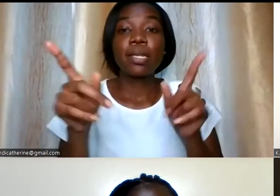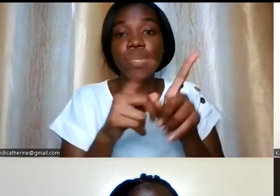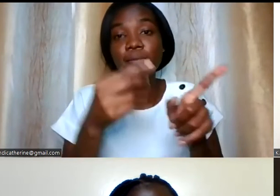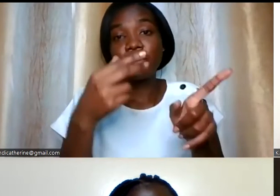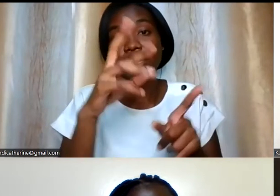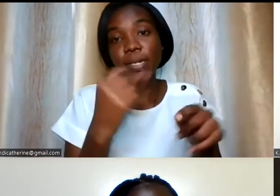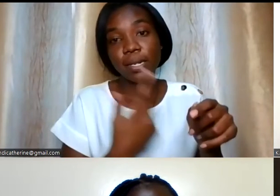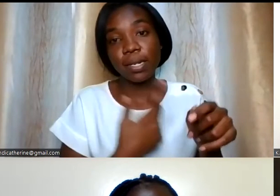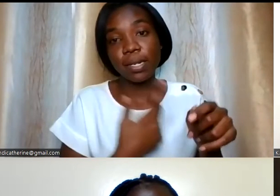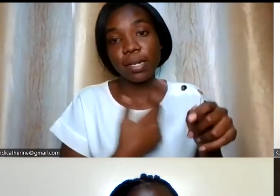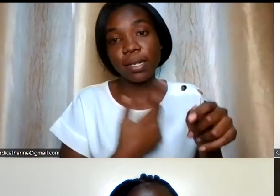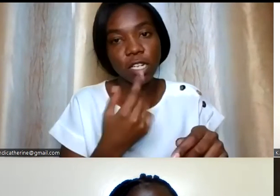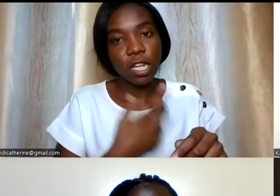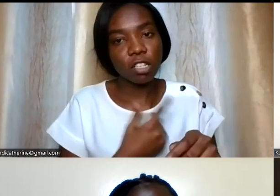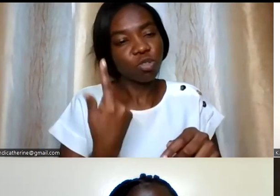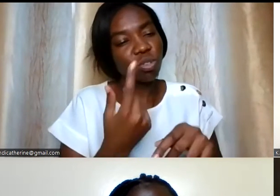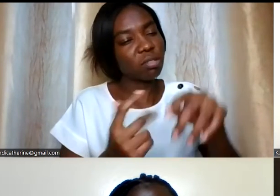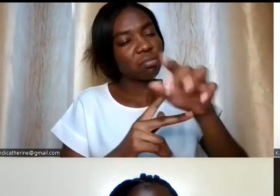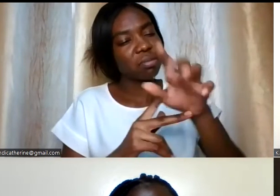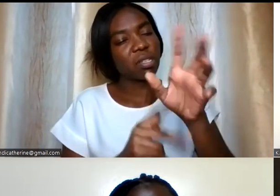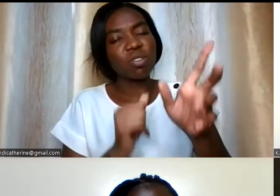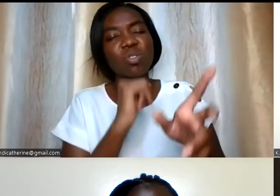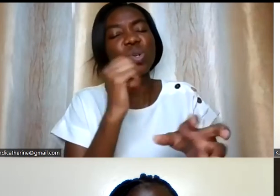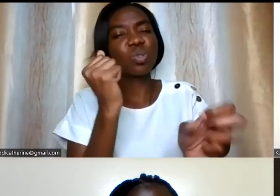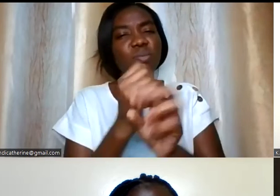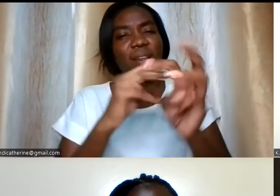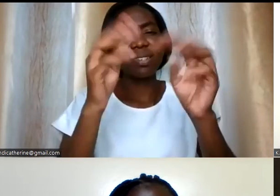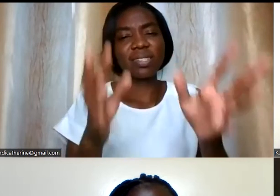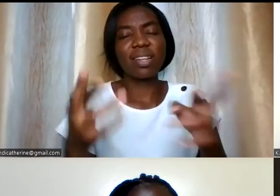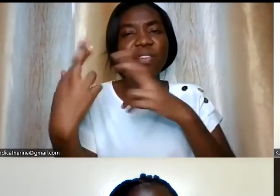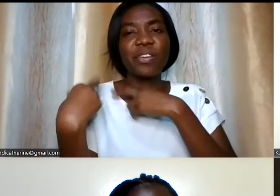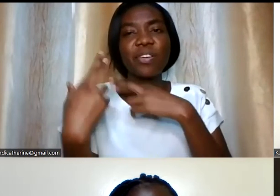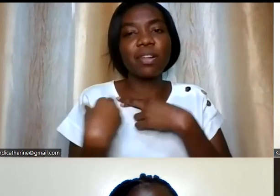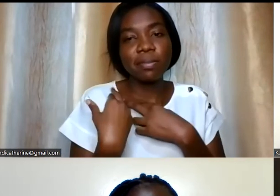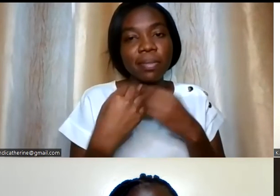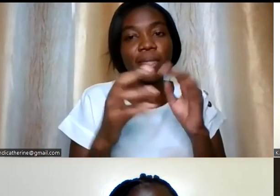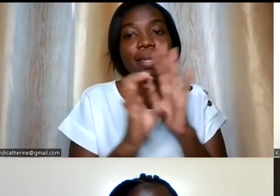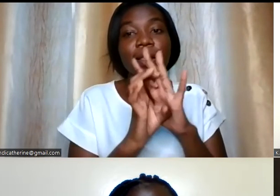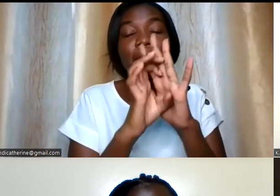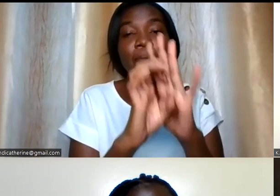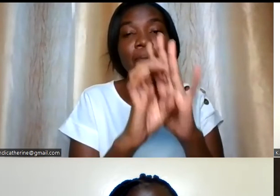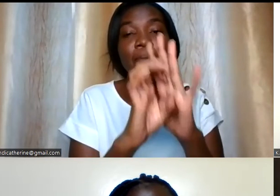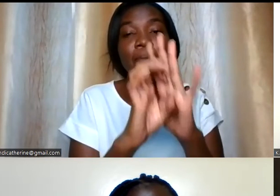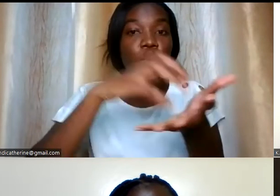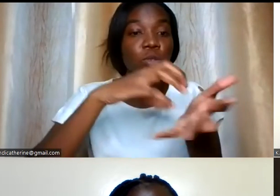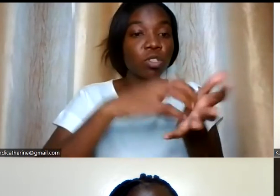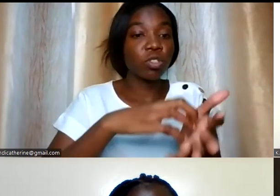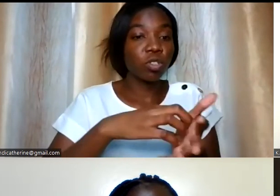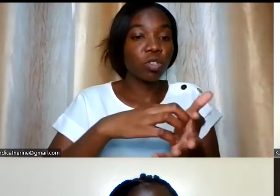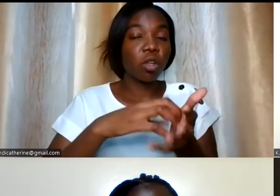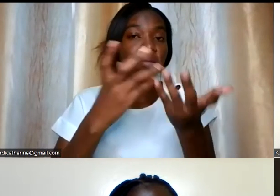we are facilitators. Do not do the manager's role. For example, if the position has fallen vacant, it is